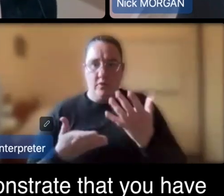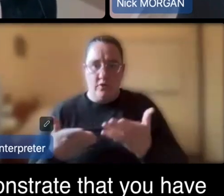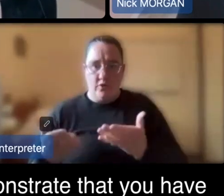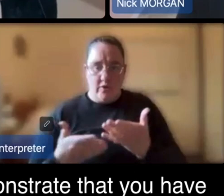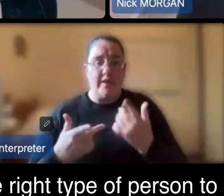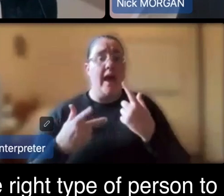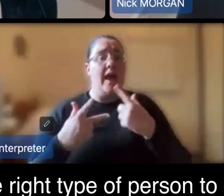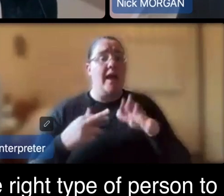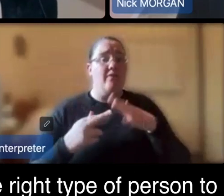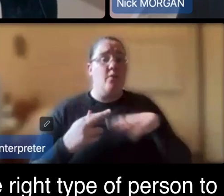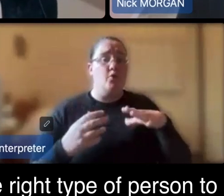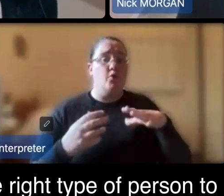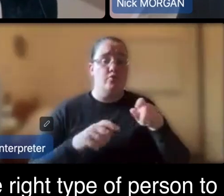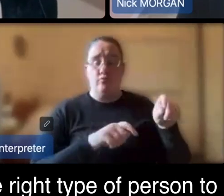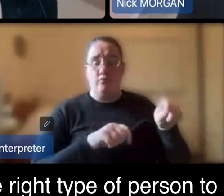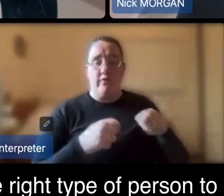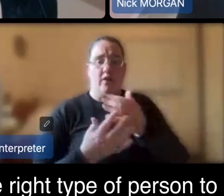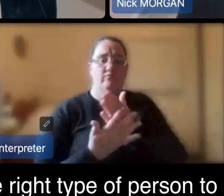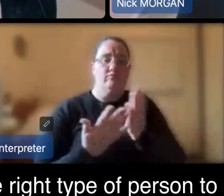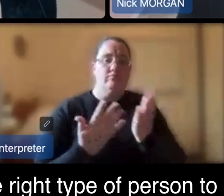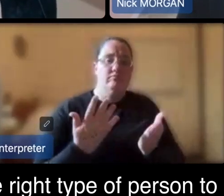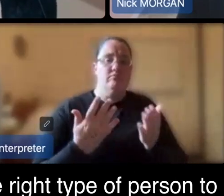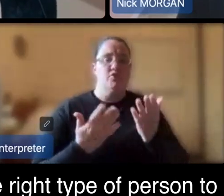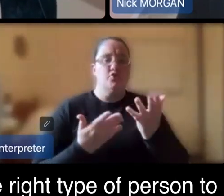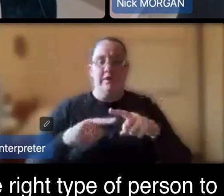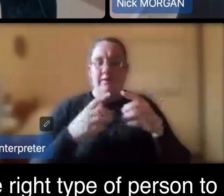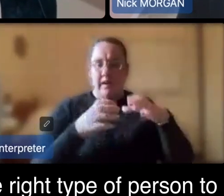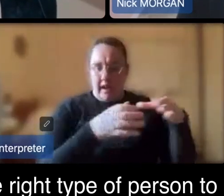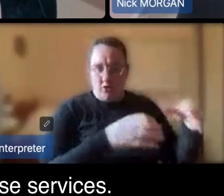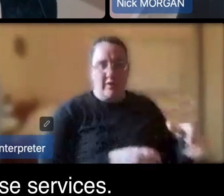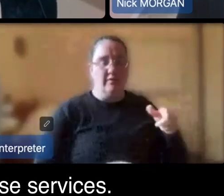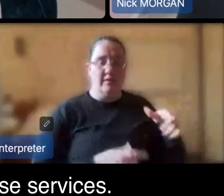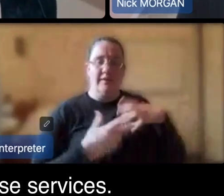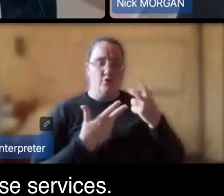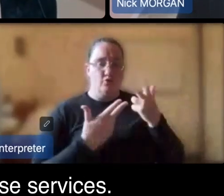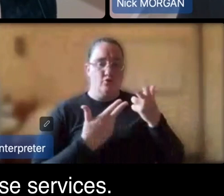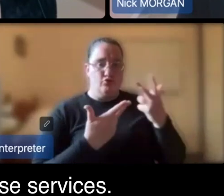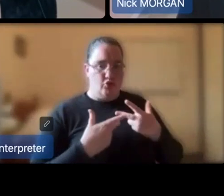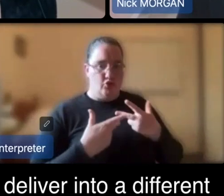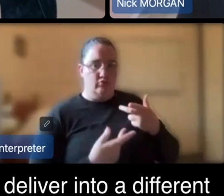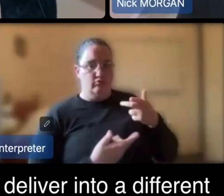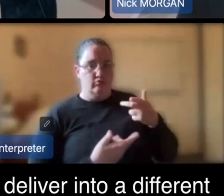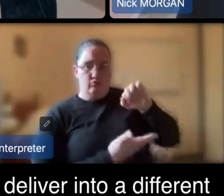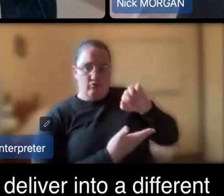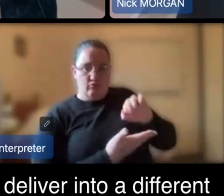that you have the capability and you're the right type of person to be delivering those services.